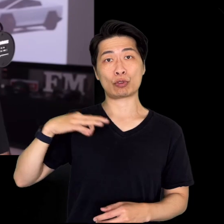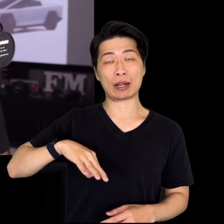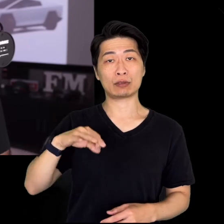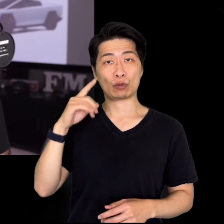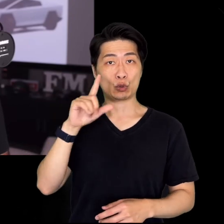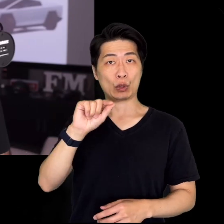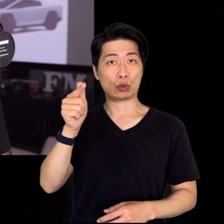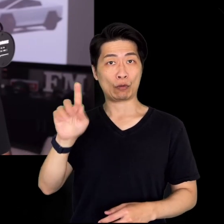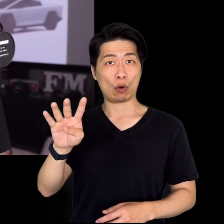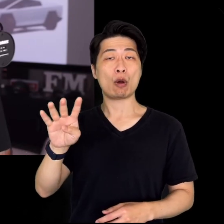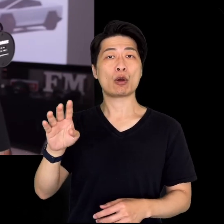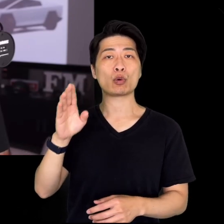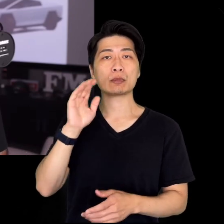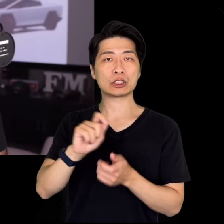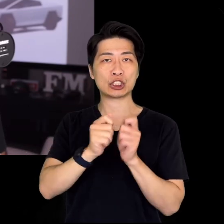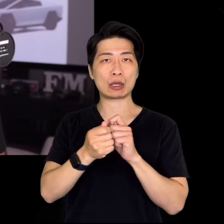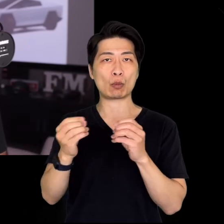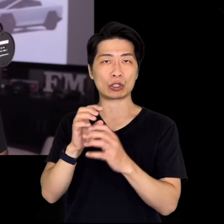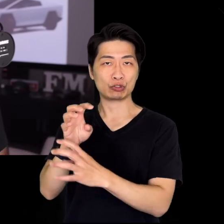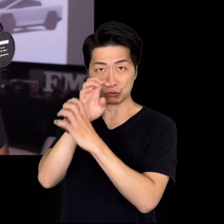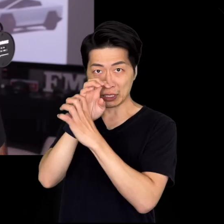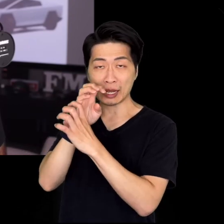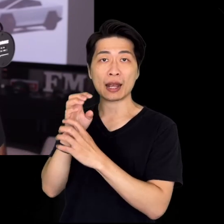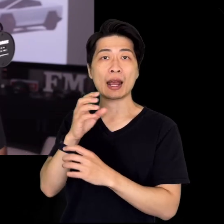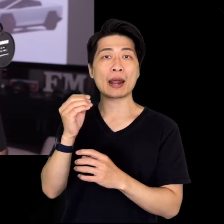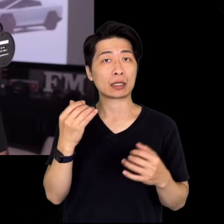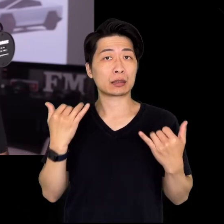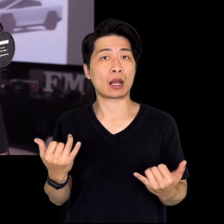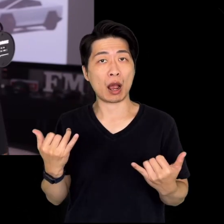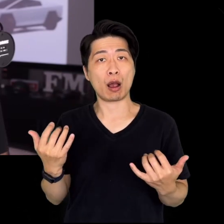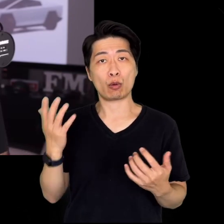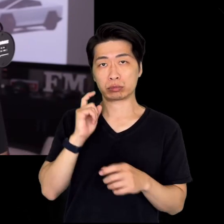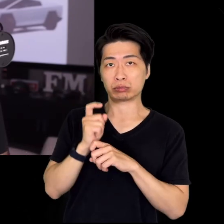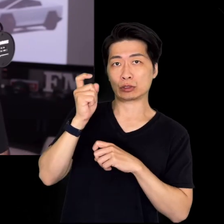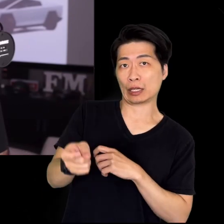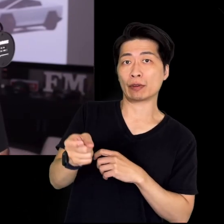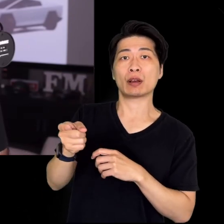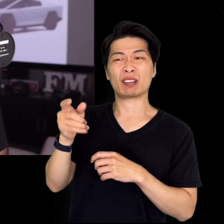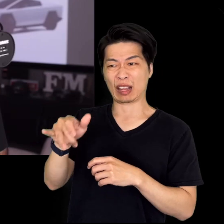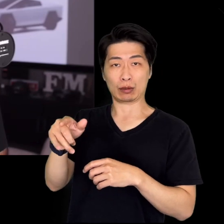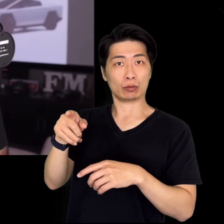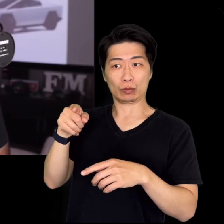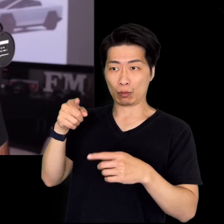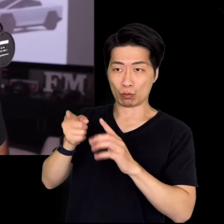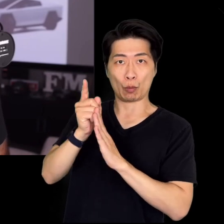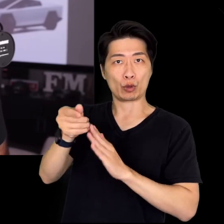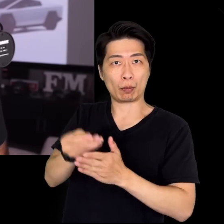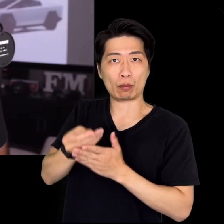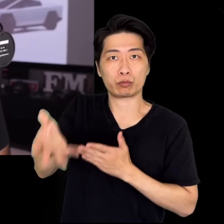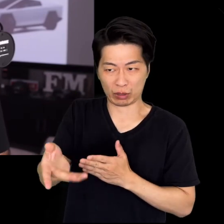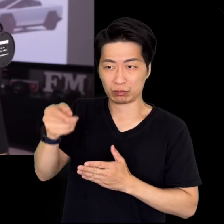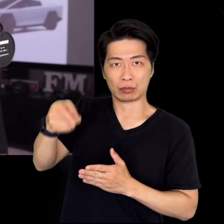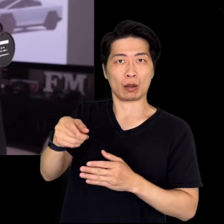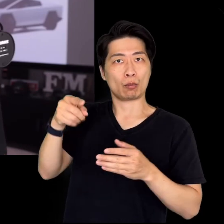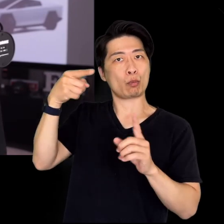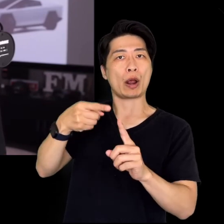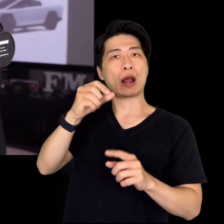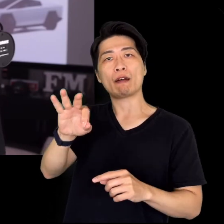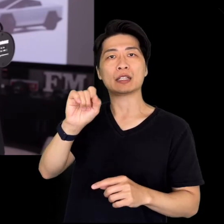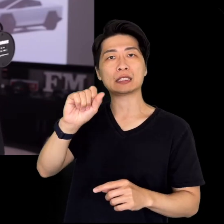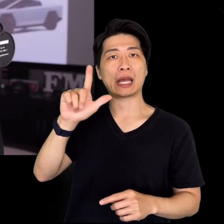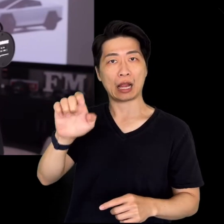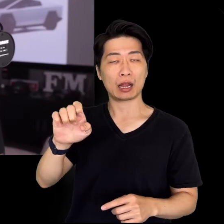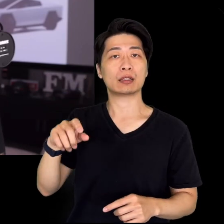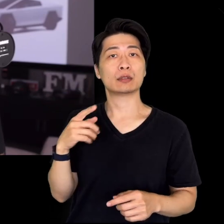credit in 2024 has changed to be a little bit more strict and is now being given at the point of sale. So when you purchase an